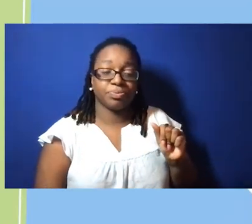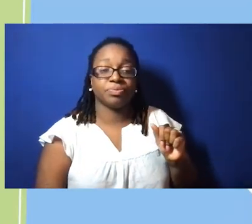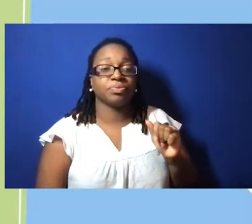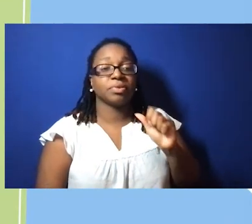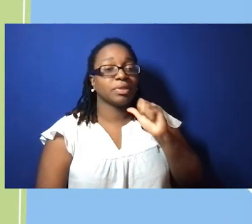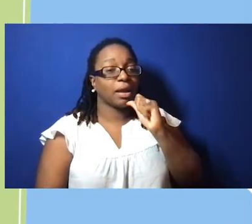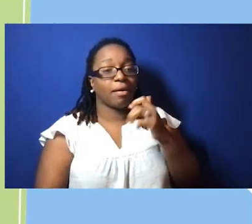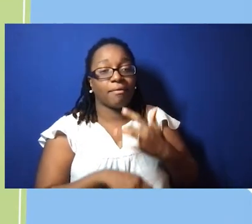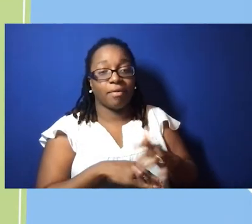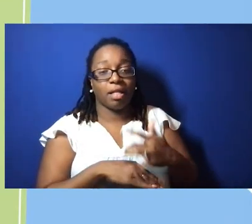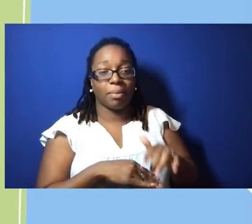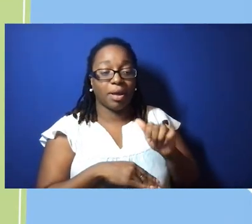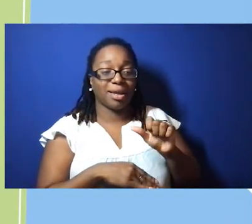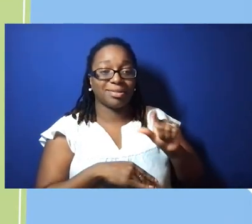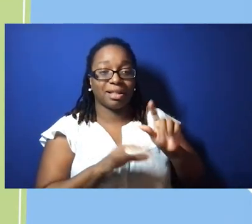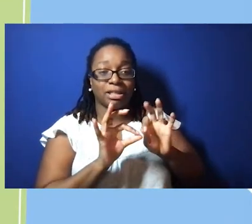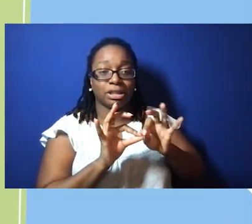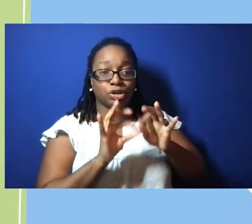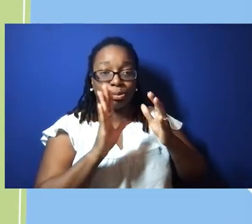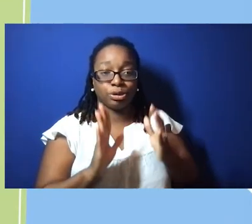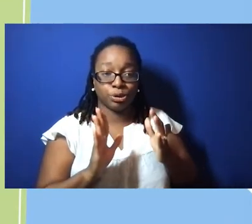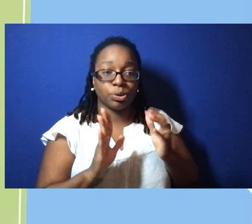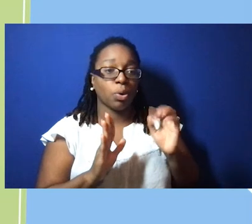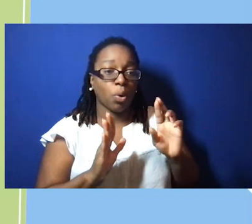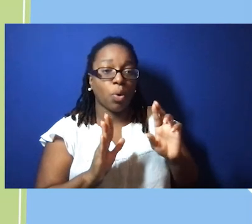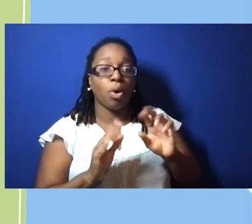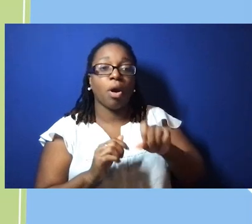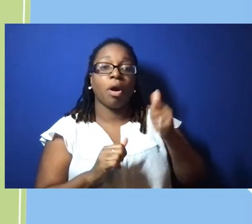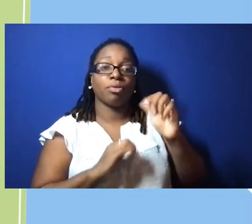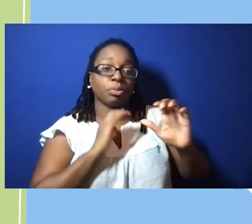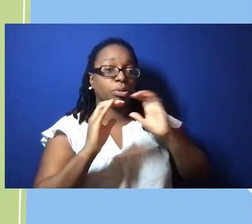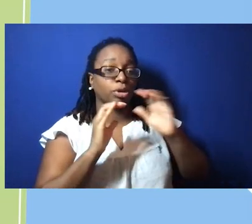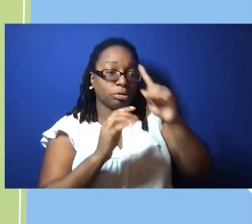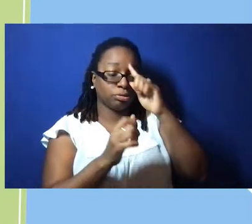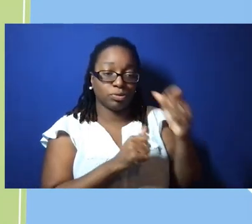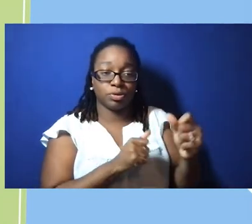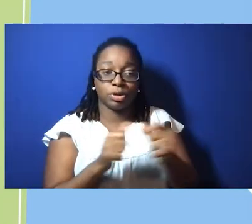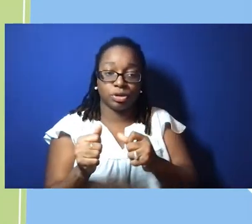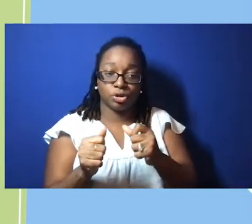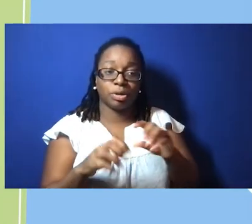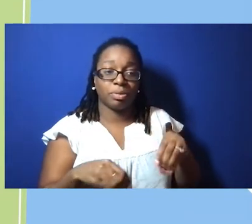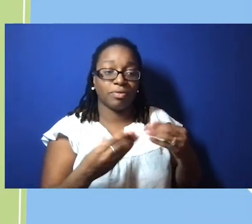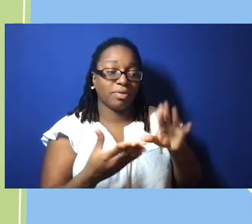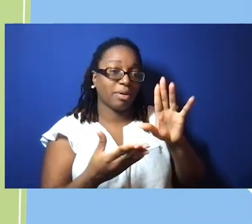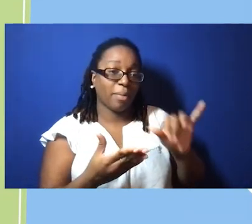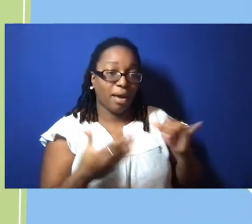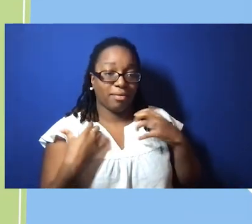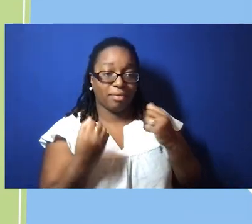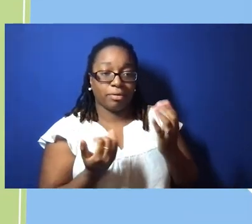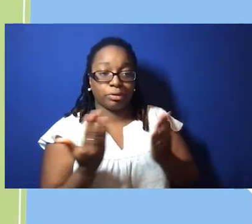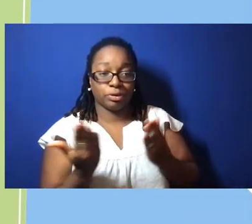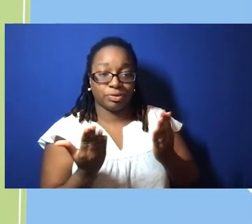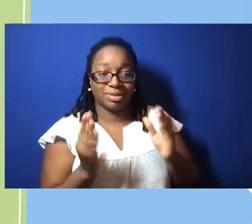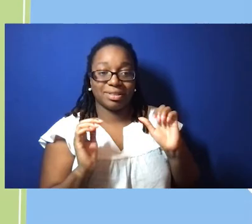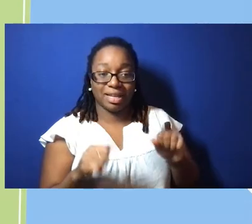disabilities. Lack of available sign language interpreters or alternative communication strategies provided by the